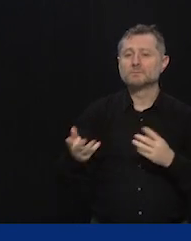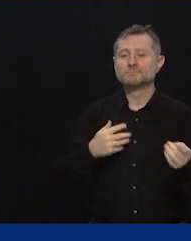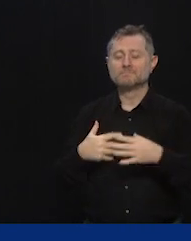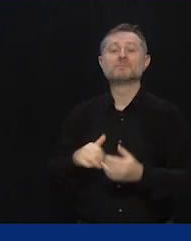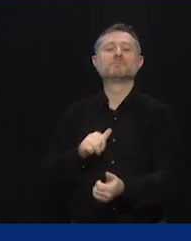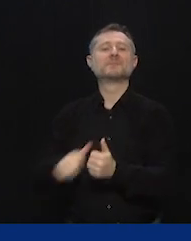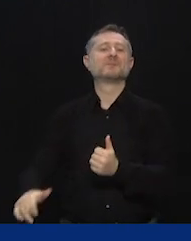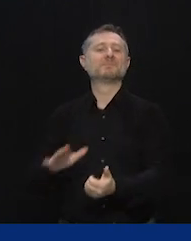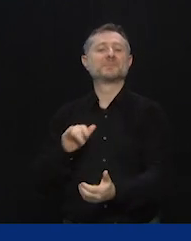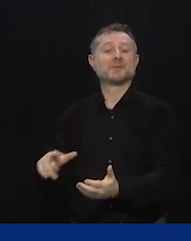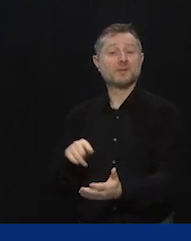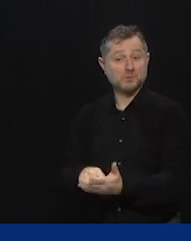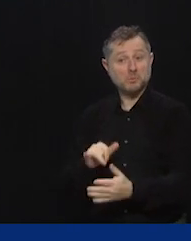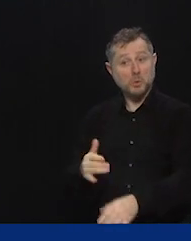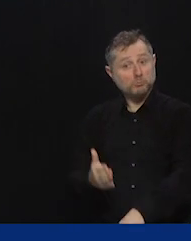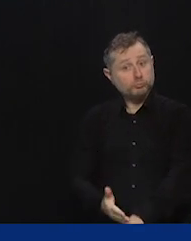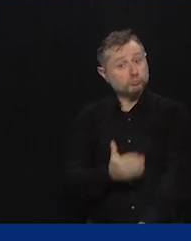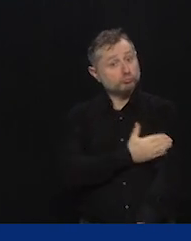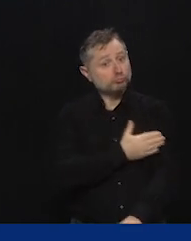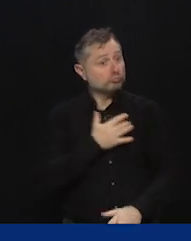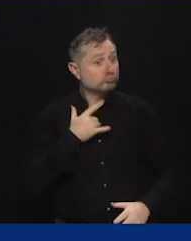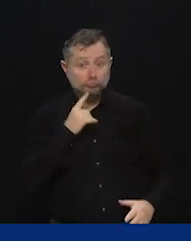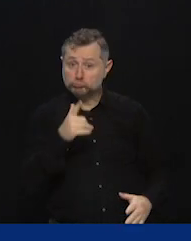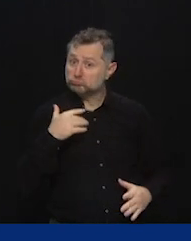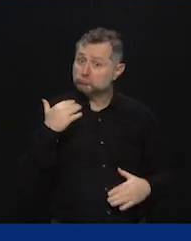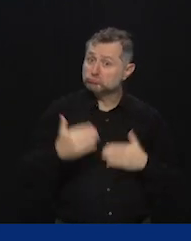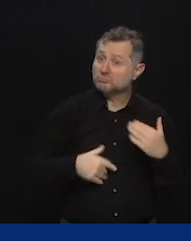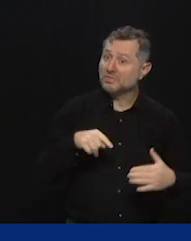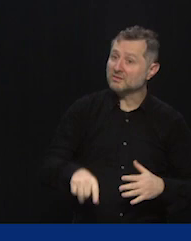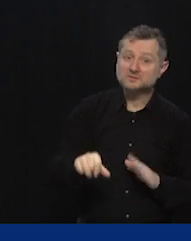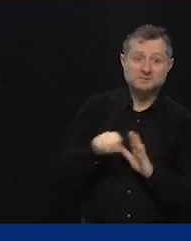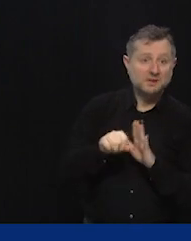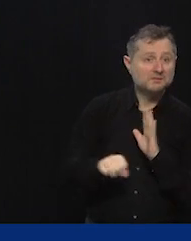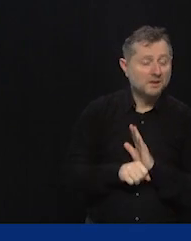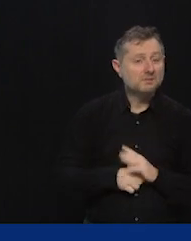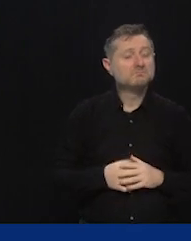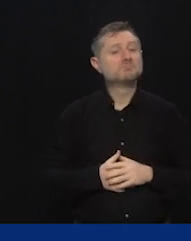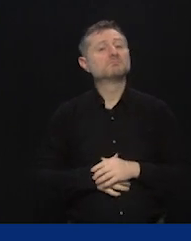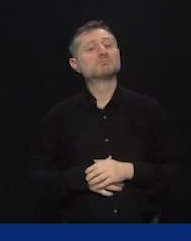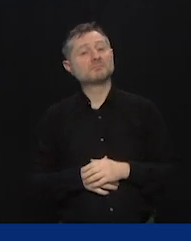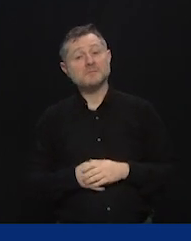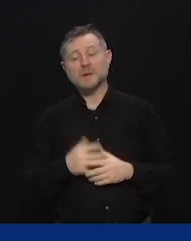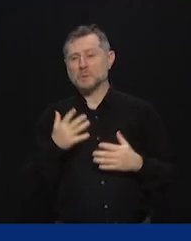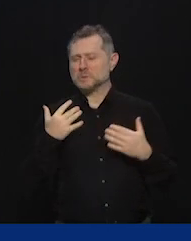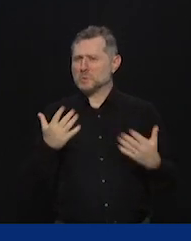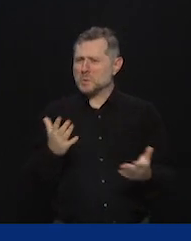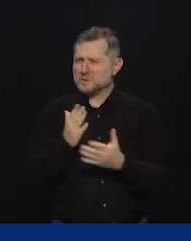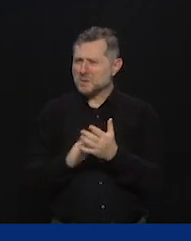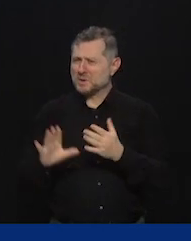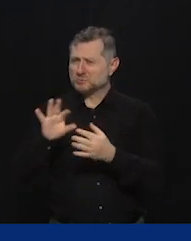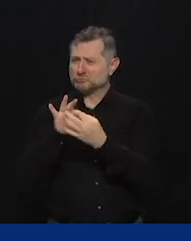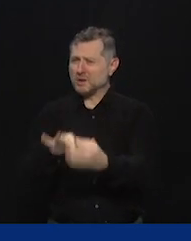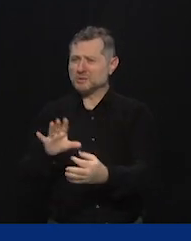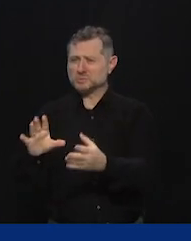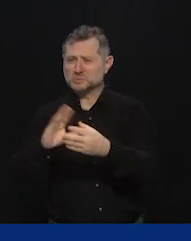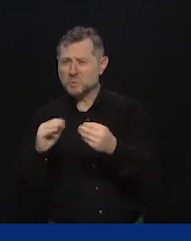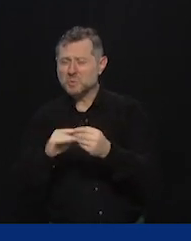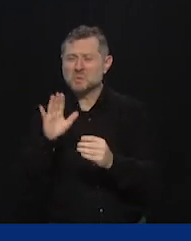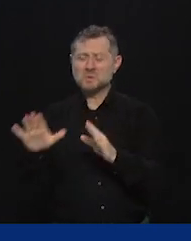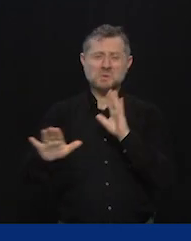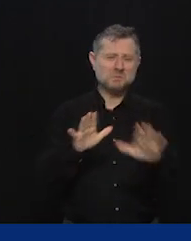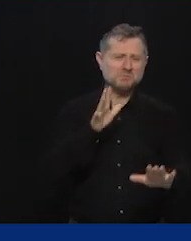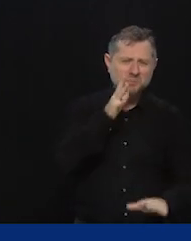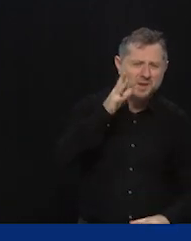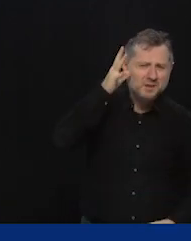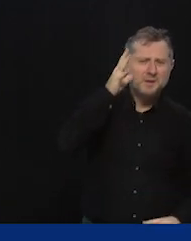really was. As we heard these stories of, who's caring for a parent with cancer, whose father had a stroke, who had the complications of going